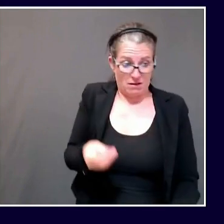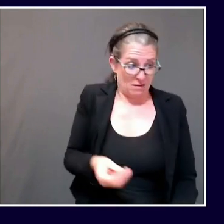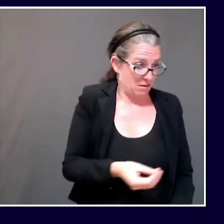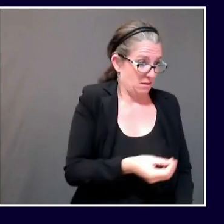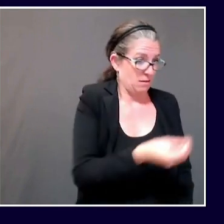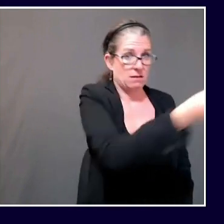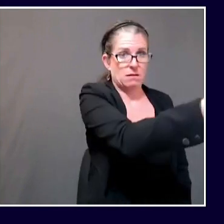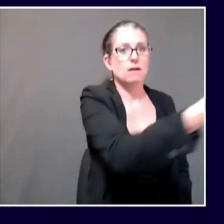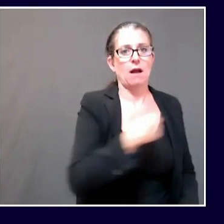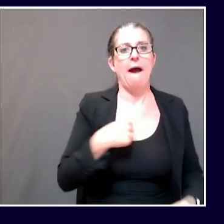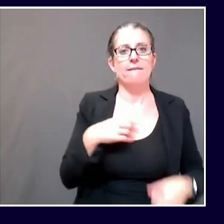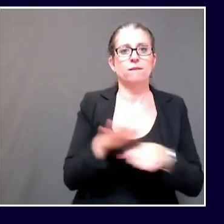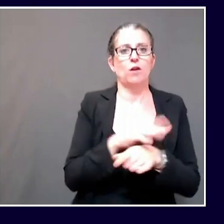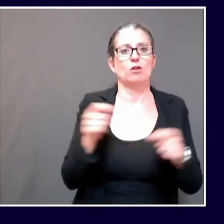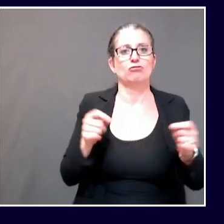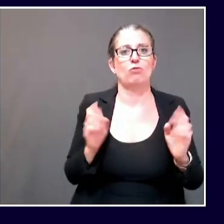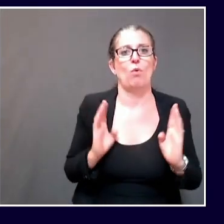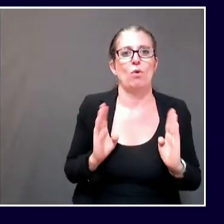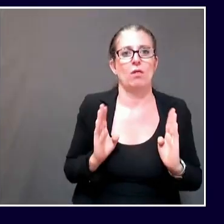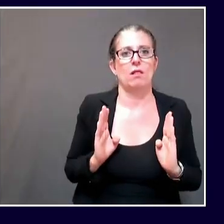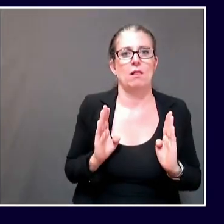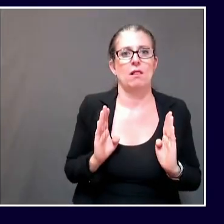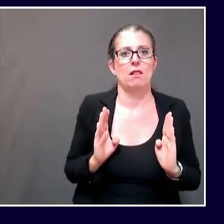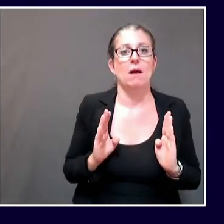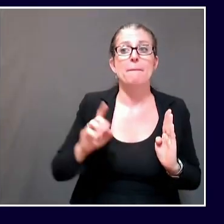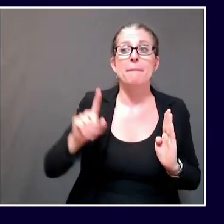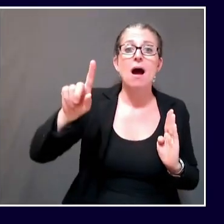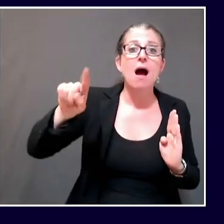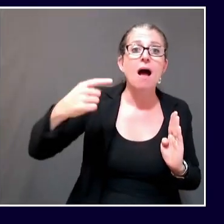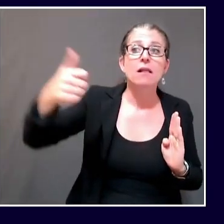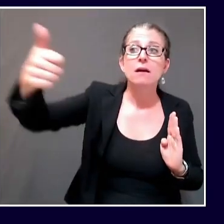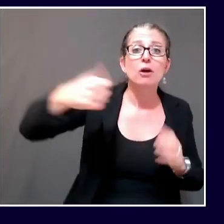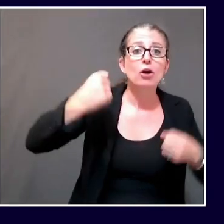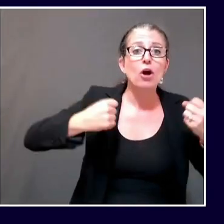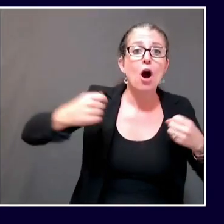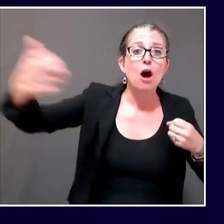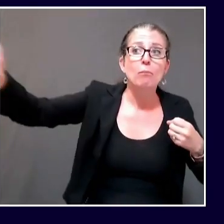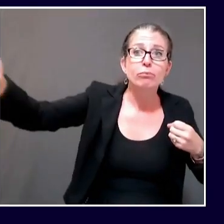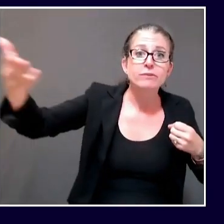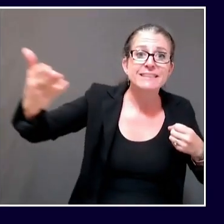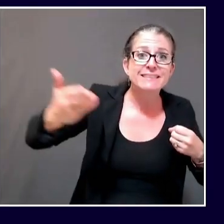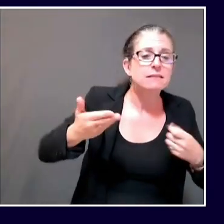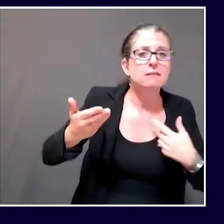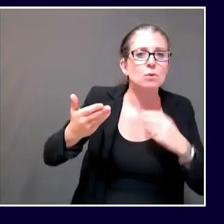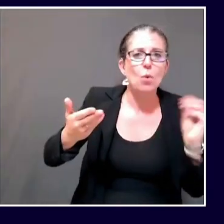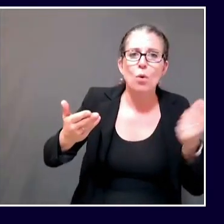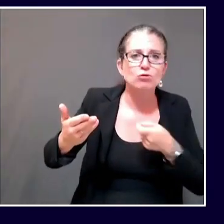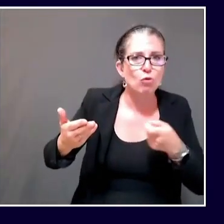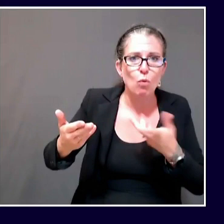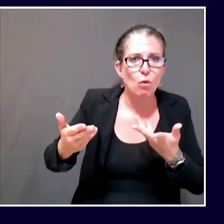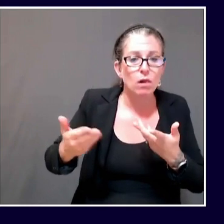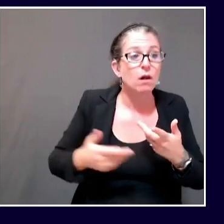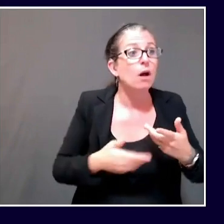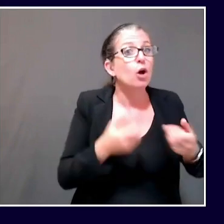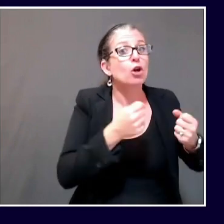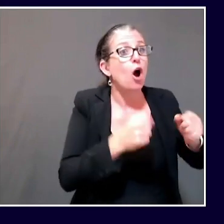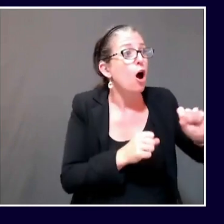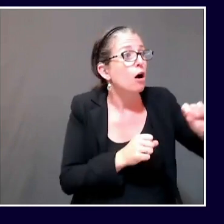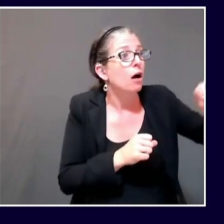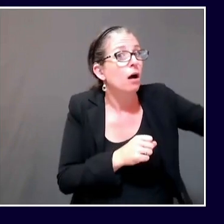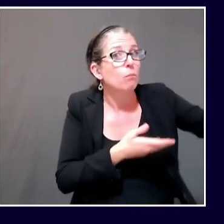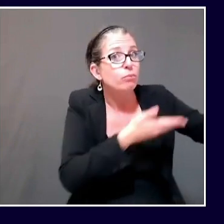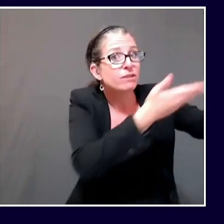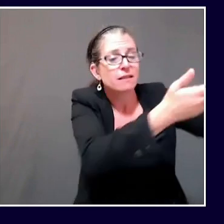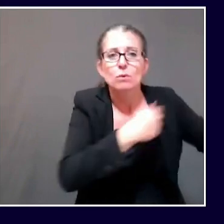front door to the time that a result is returned to the person who submitted it, 100% of those results